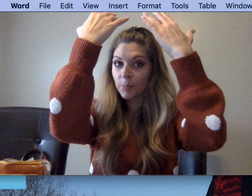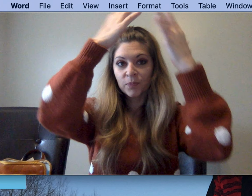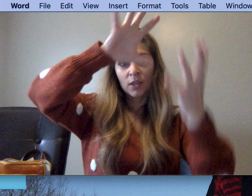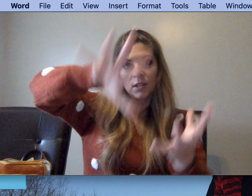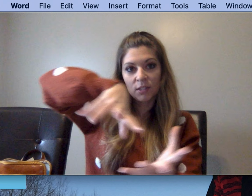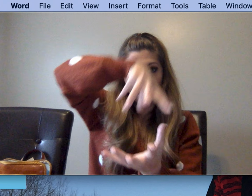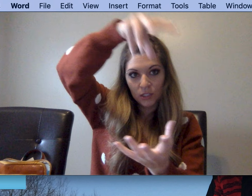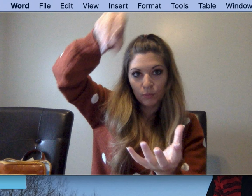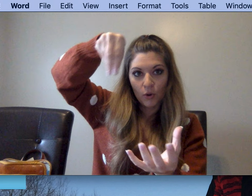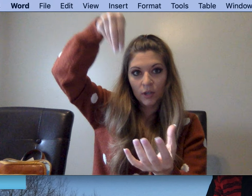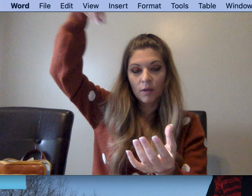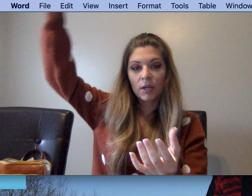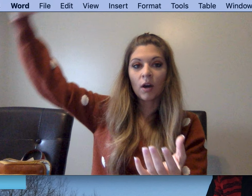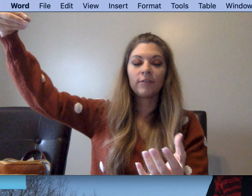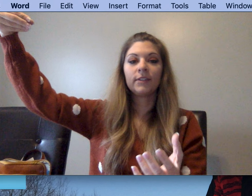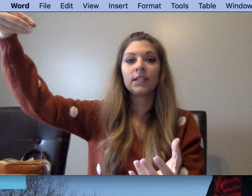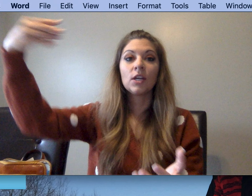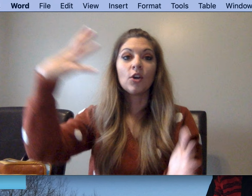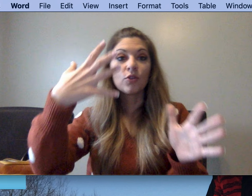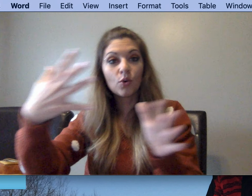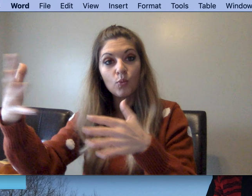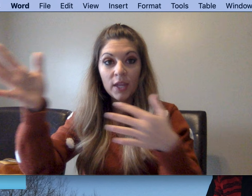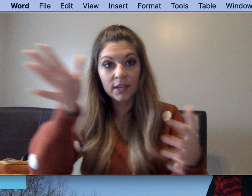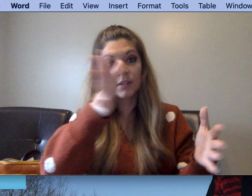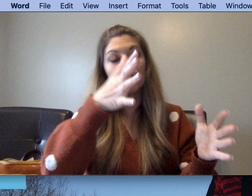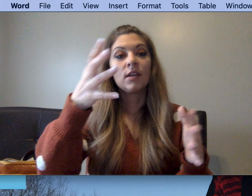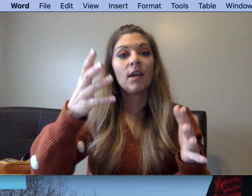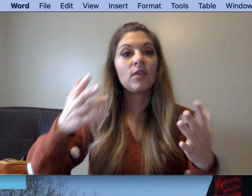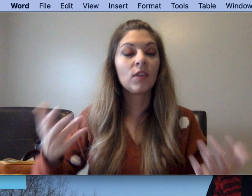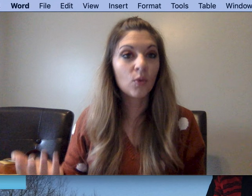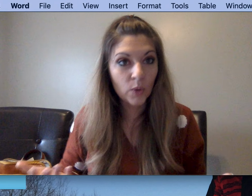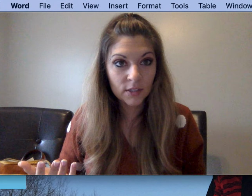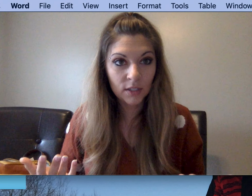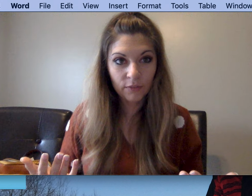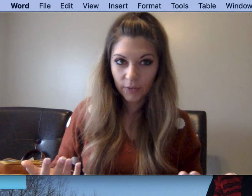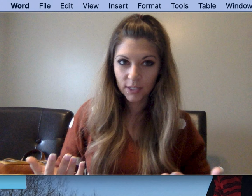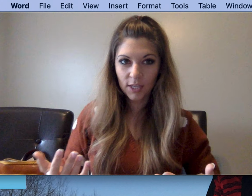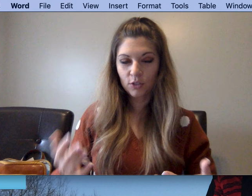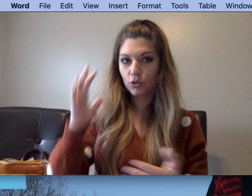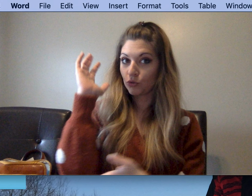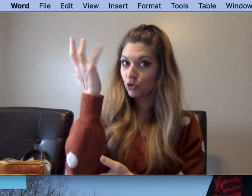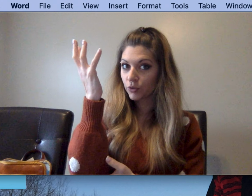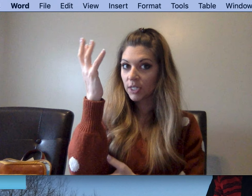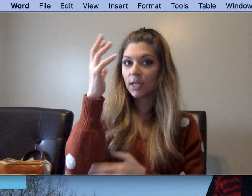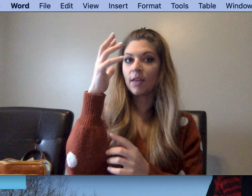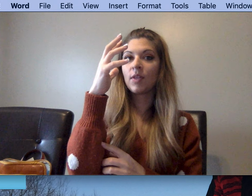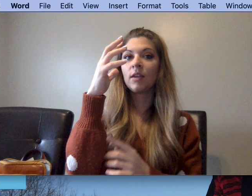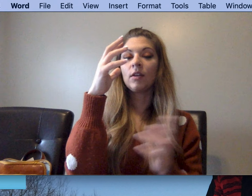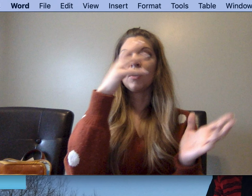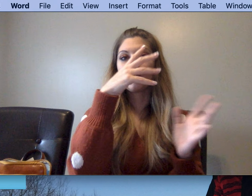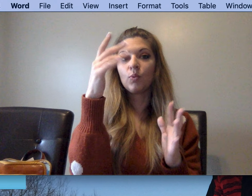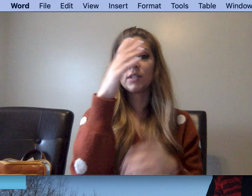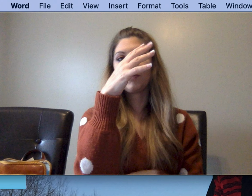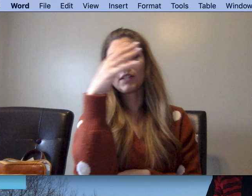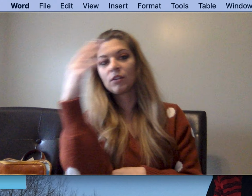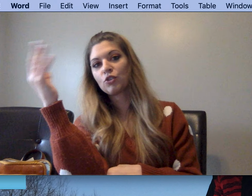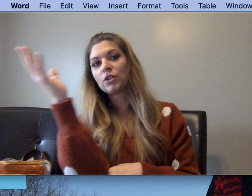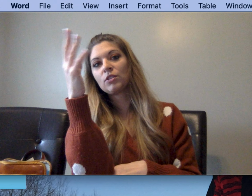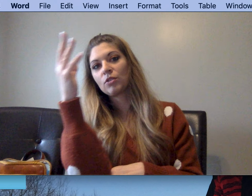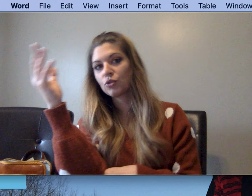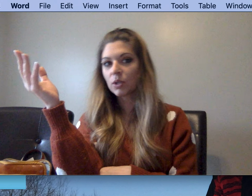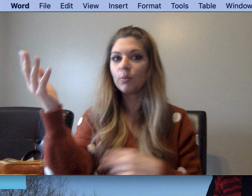fire? Is the smoke coming off of it? The wind, and then the wind can affect things. So tree, and then the wind's